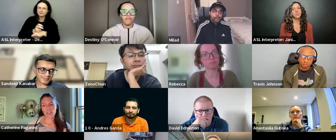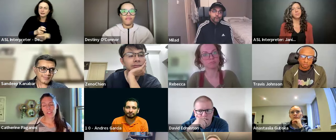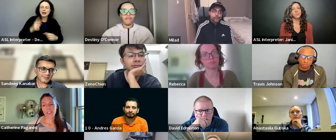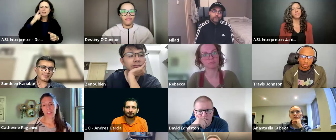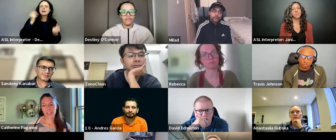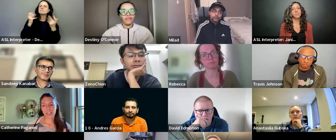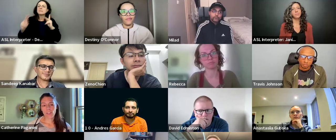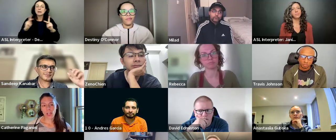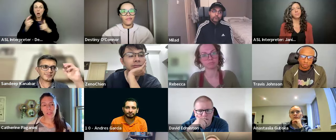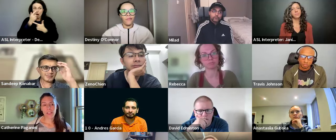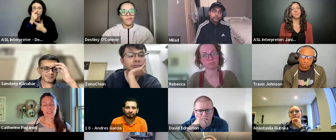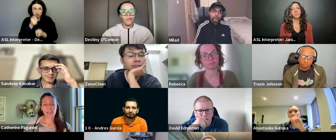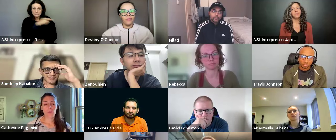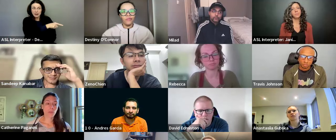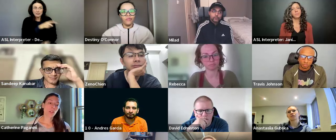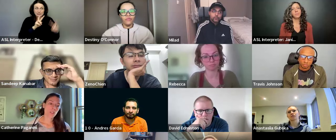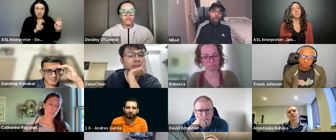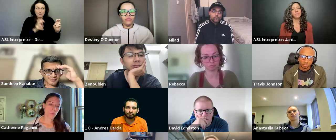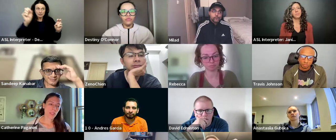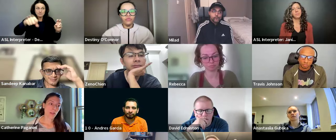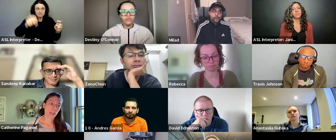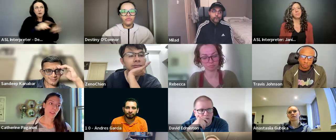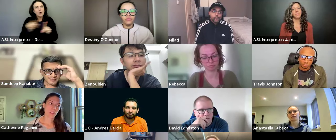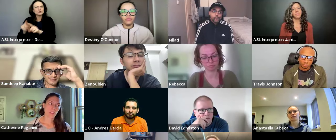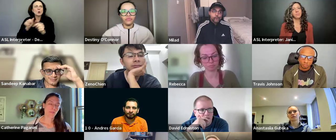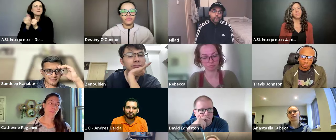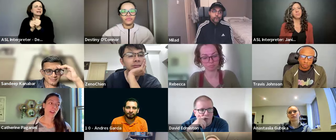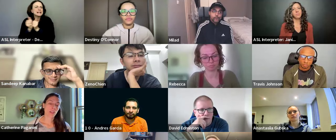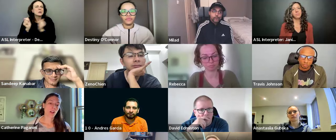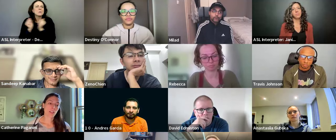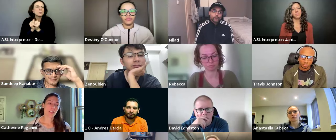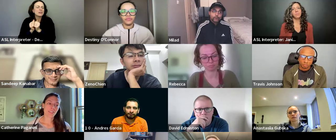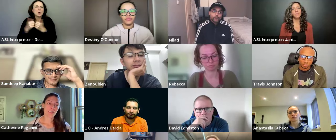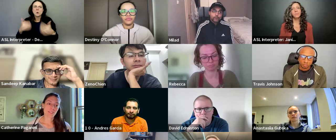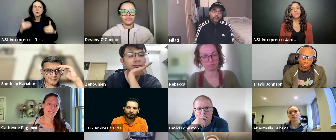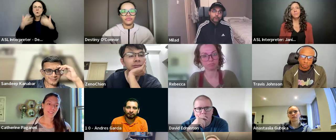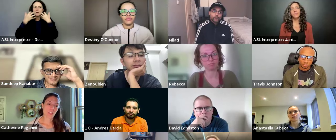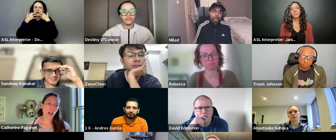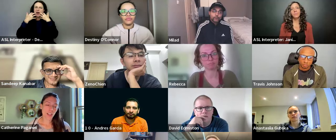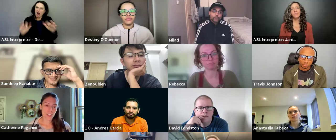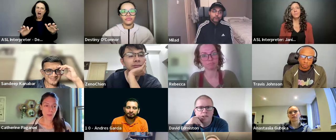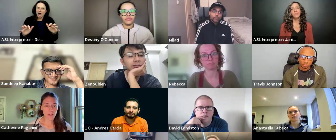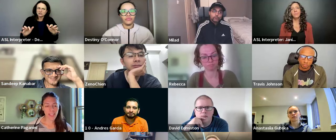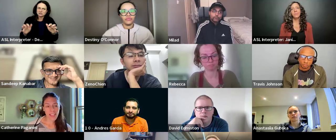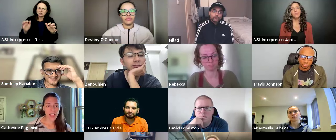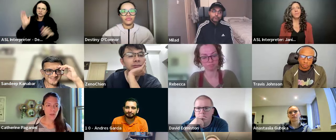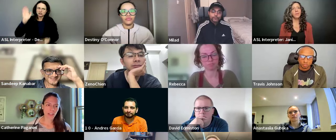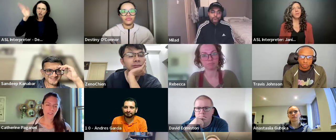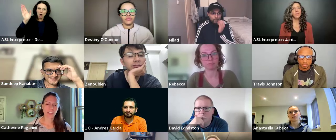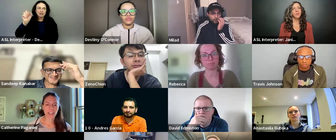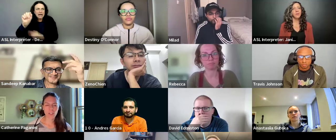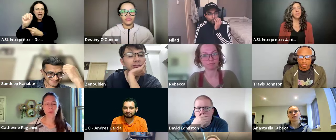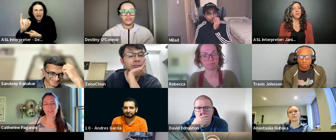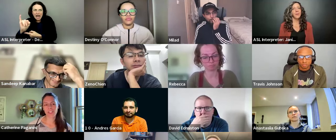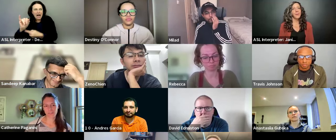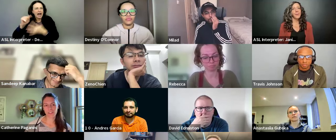people are interested in these topics, but we're also competing with very hot talks about AI and